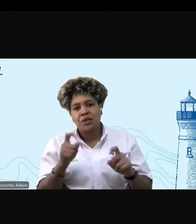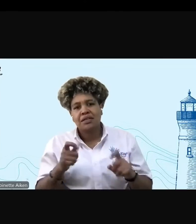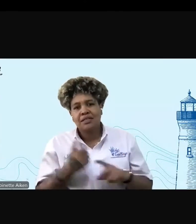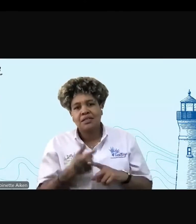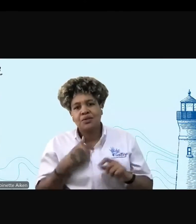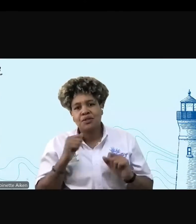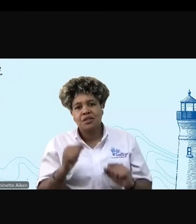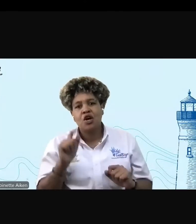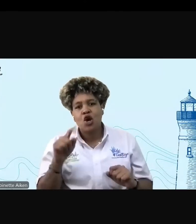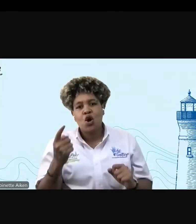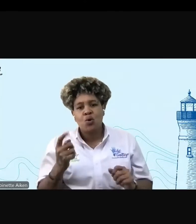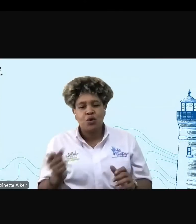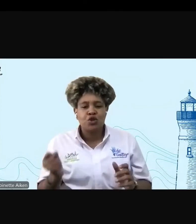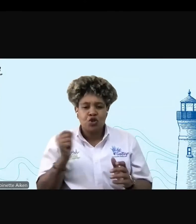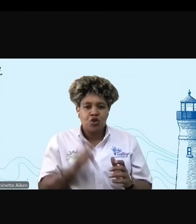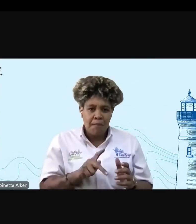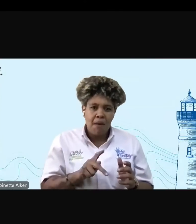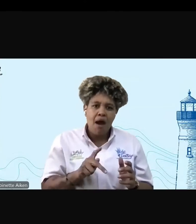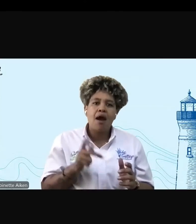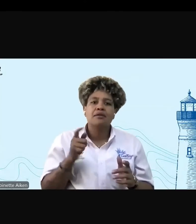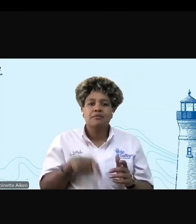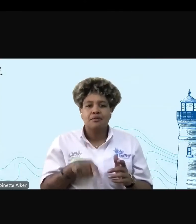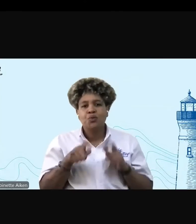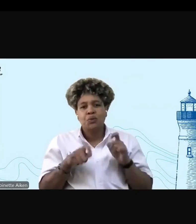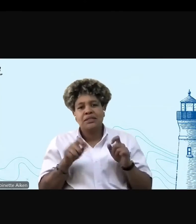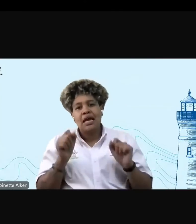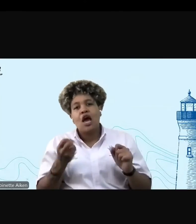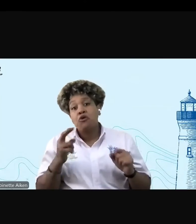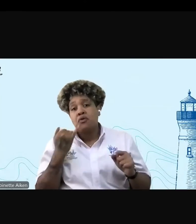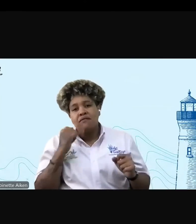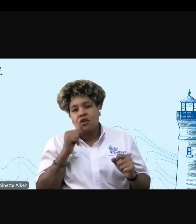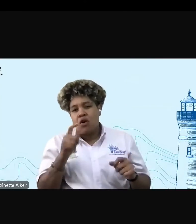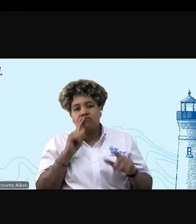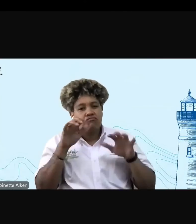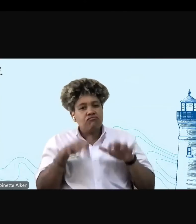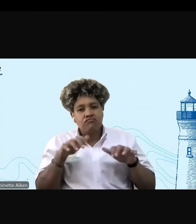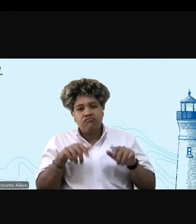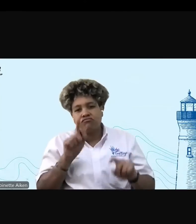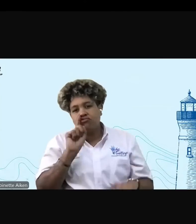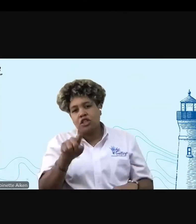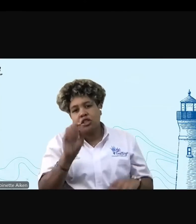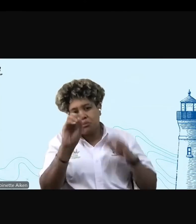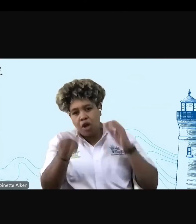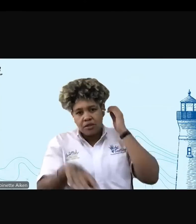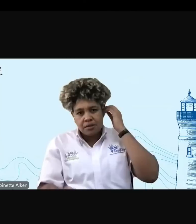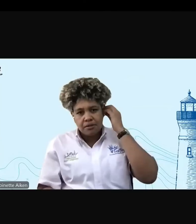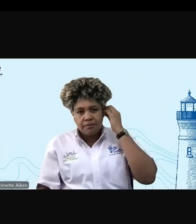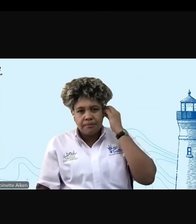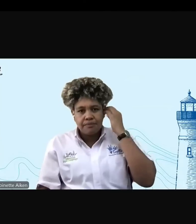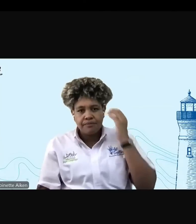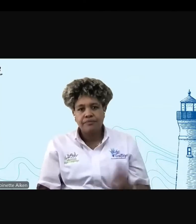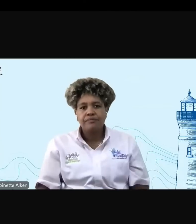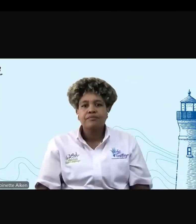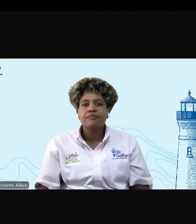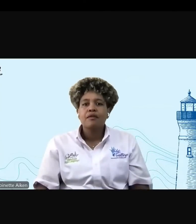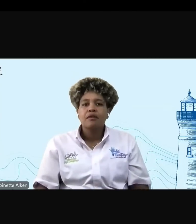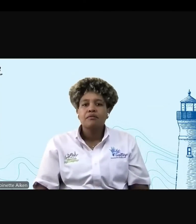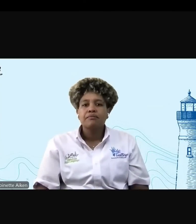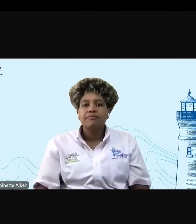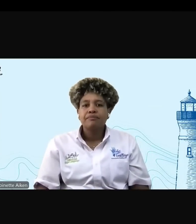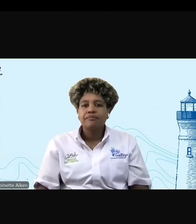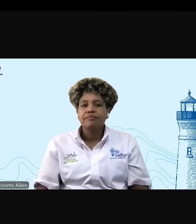then we can always come back to this one, or if not, we will provide the remainder of the answer